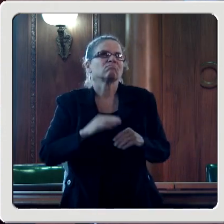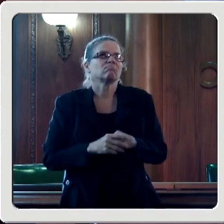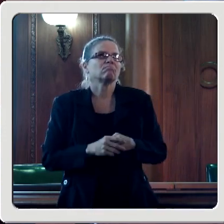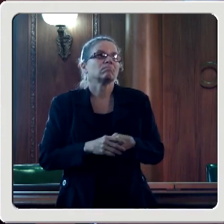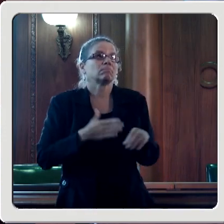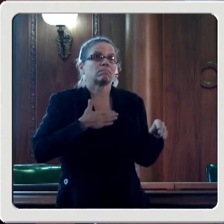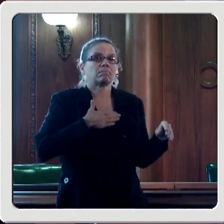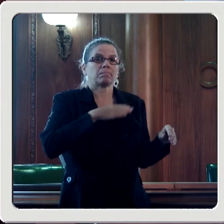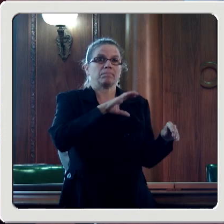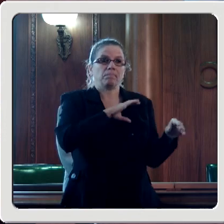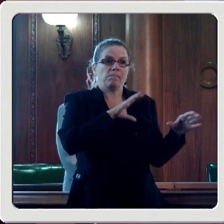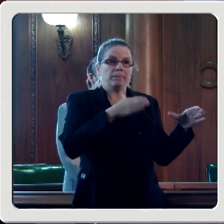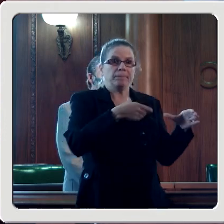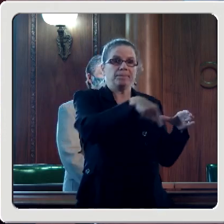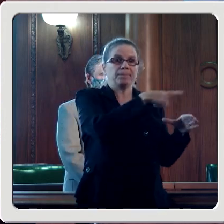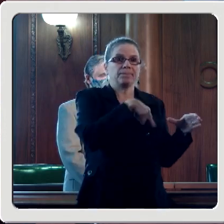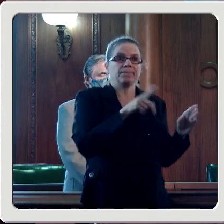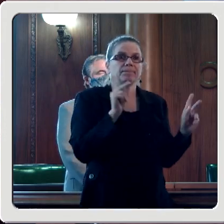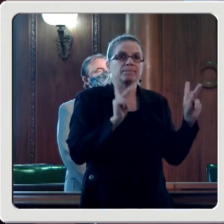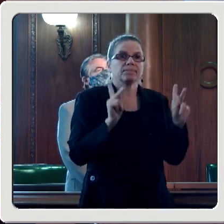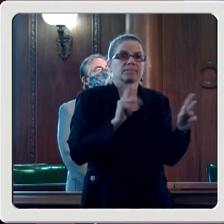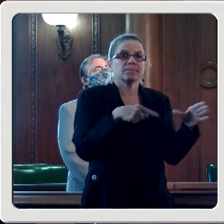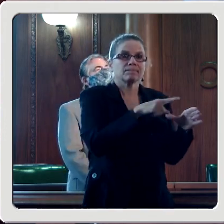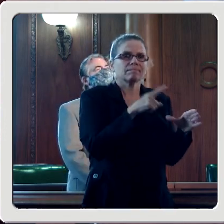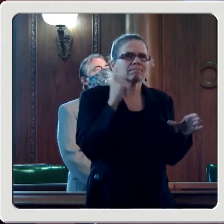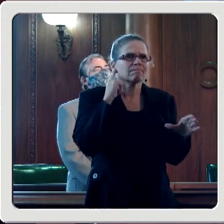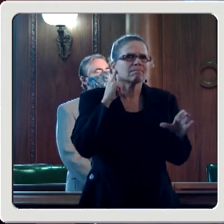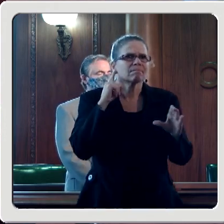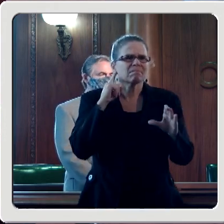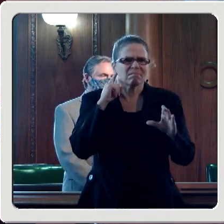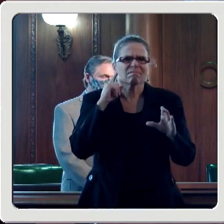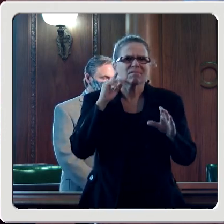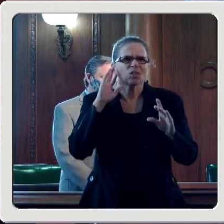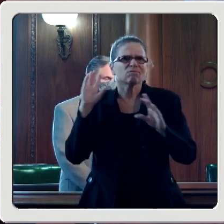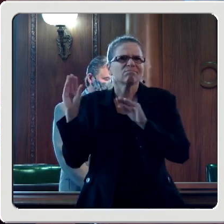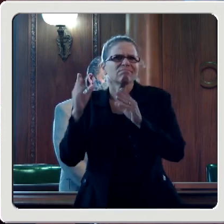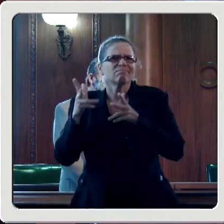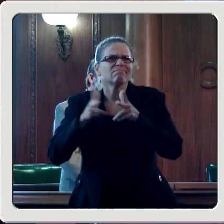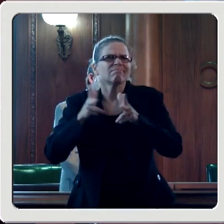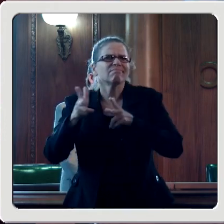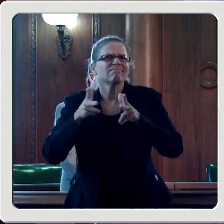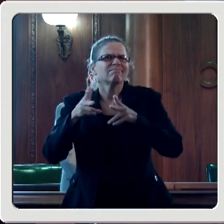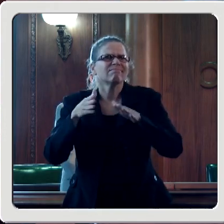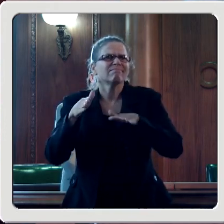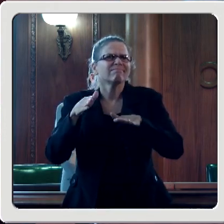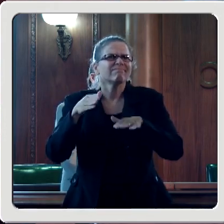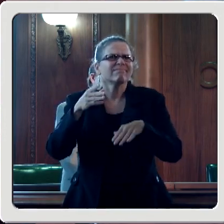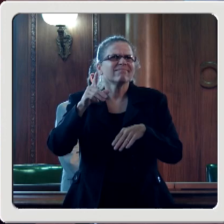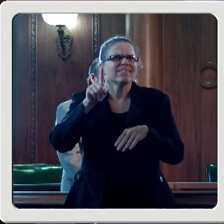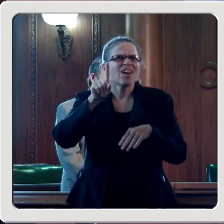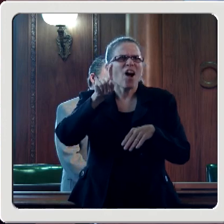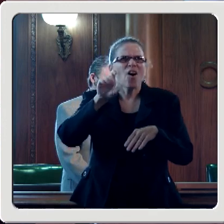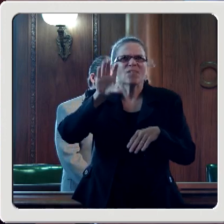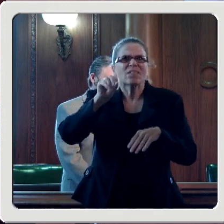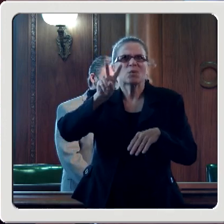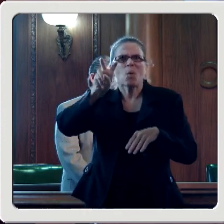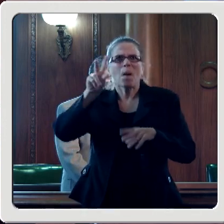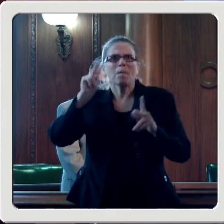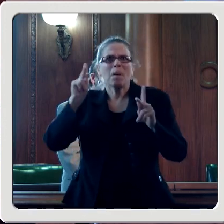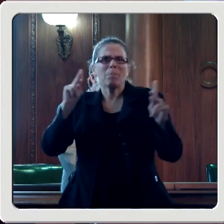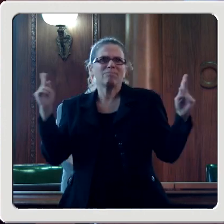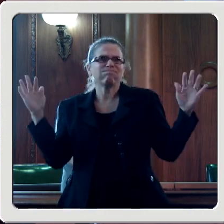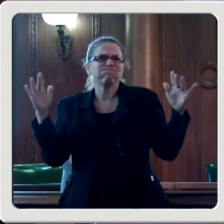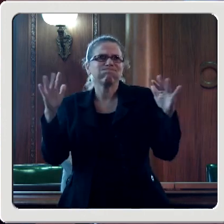of people trying to drag race in the city. Most of it was focused in the North End area. Over the weekend, we made